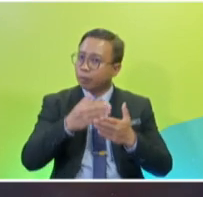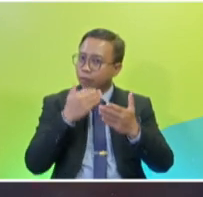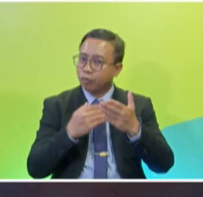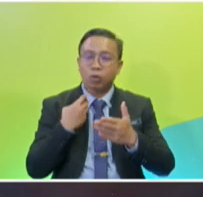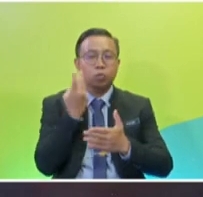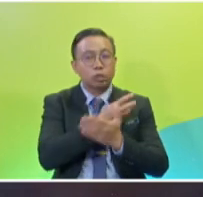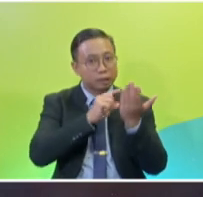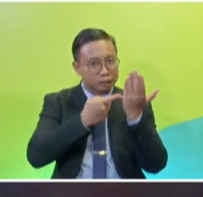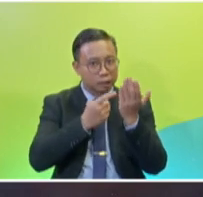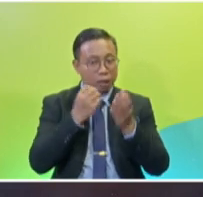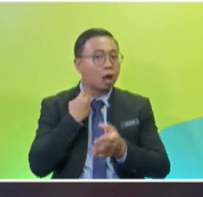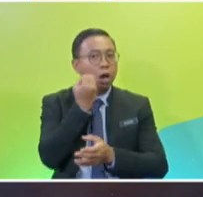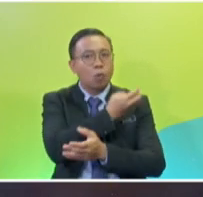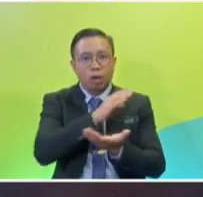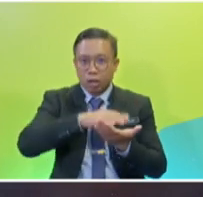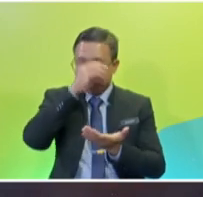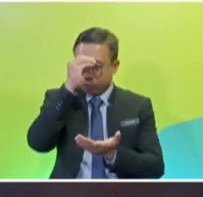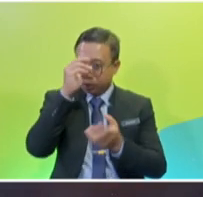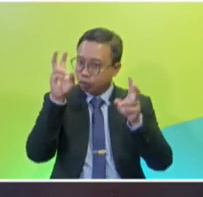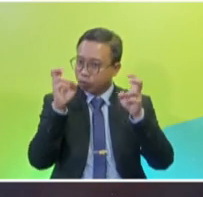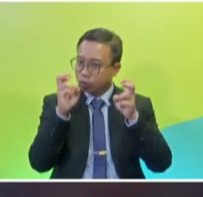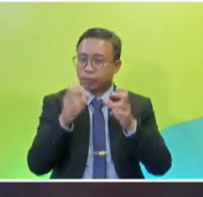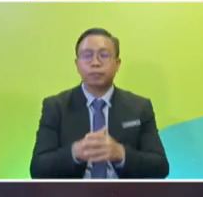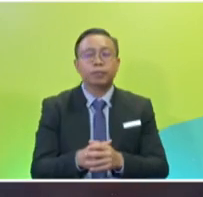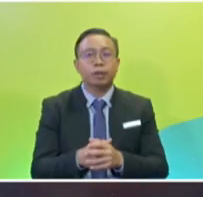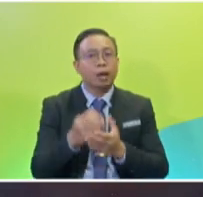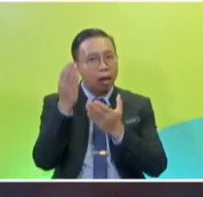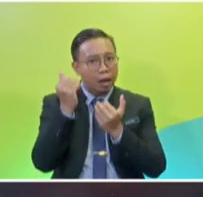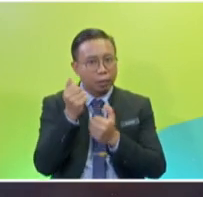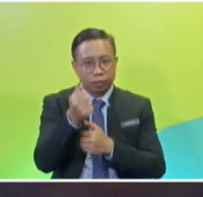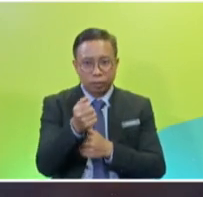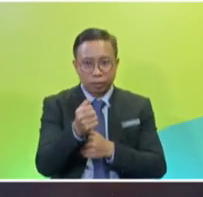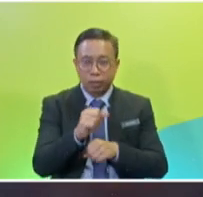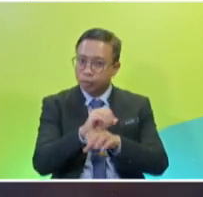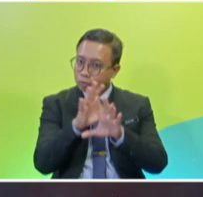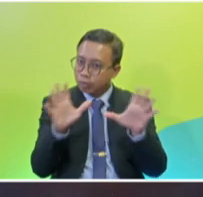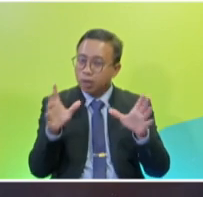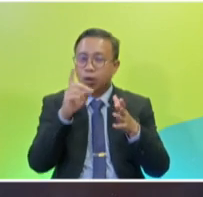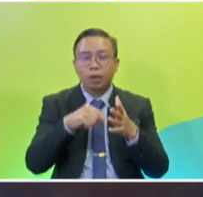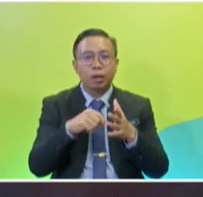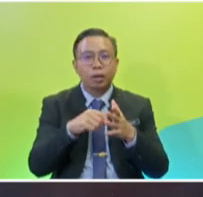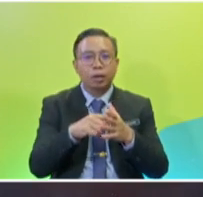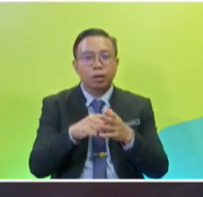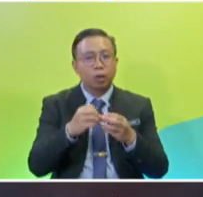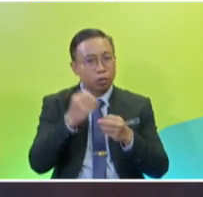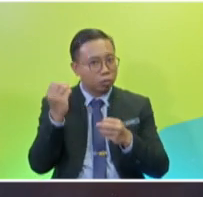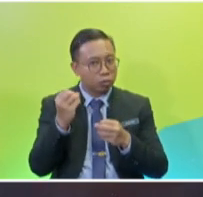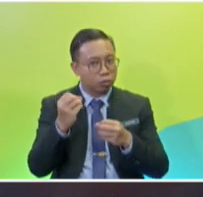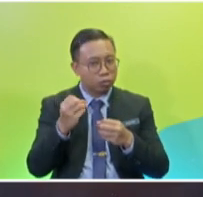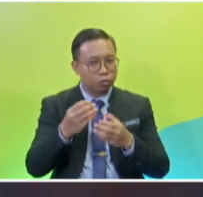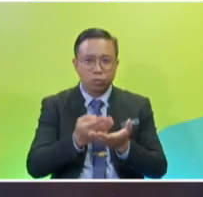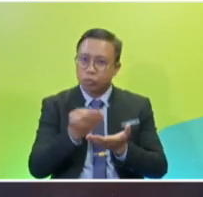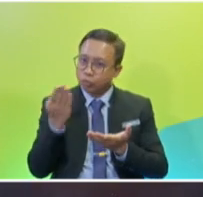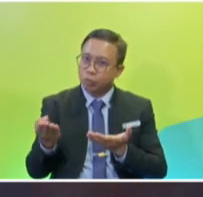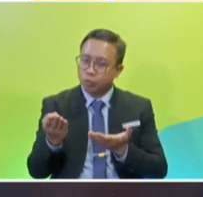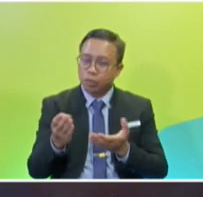our lesson and introduce our topic for today, perhaps you can explain. Just now, you were out and about shopping and you had lots of